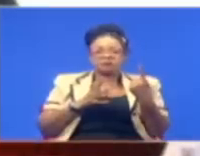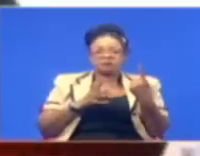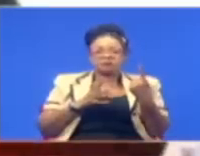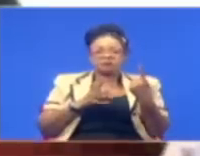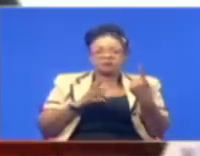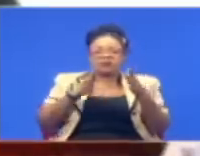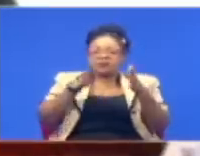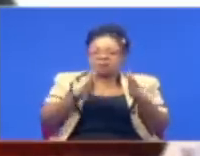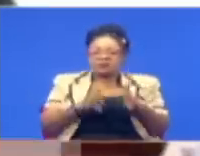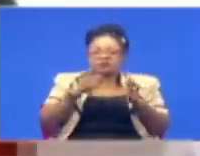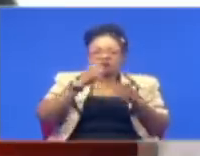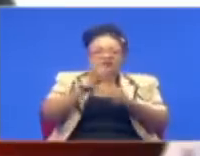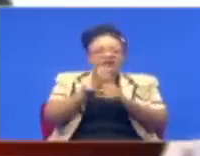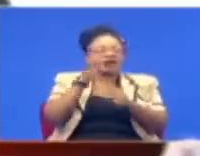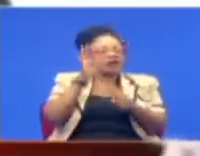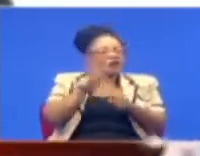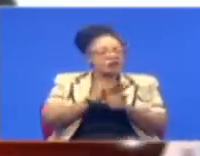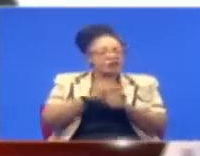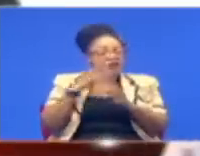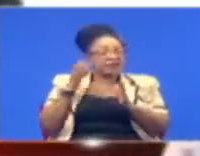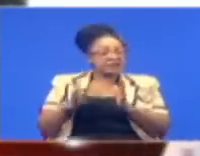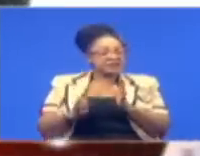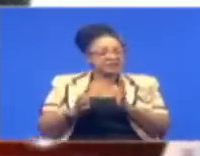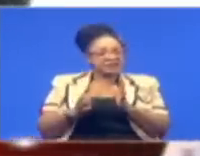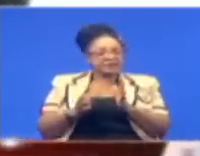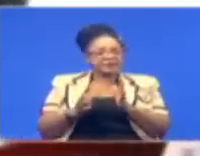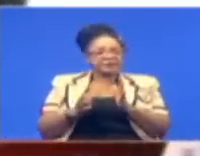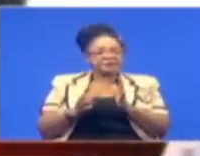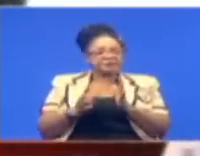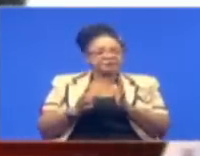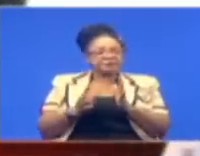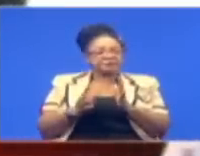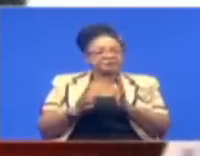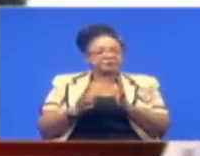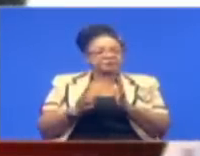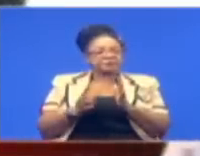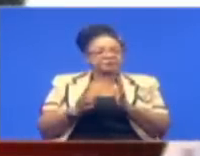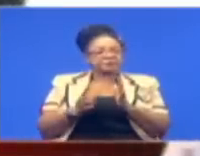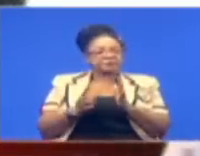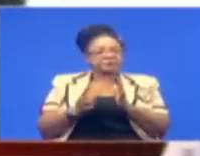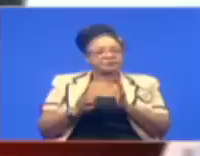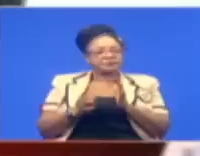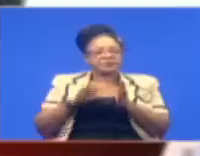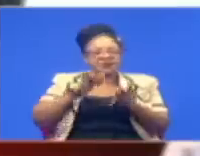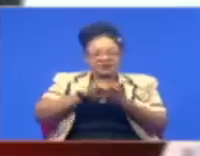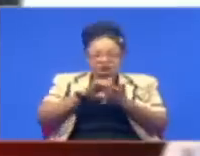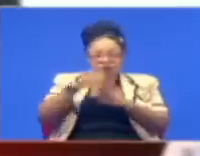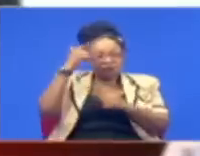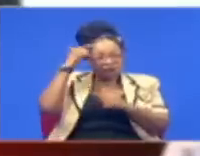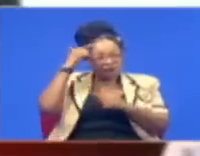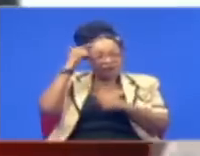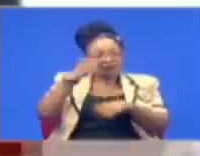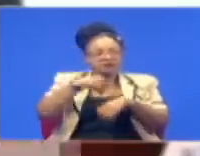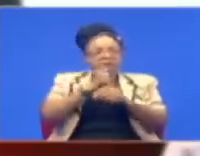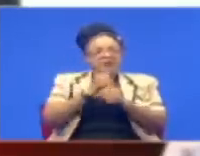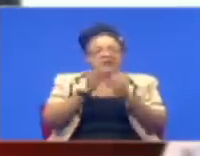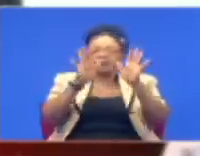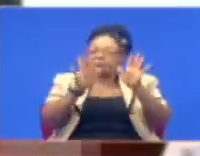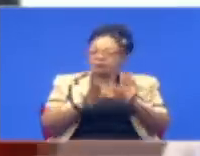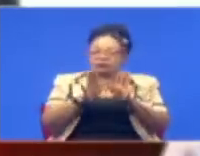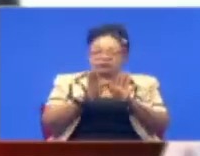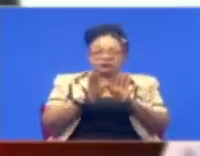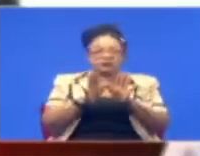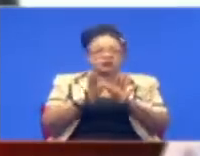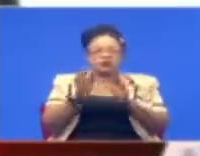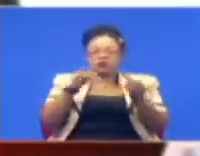person who has done a lot of ethics that you think has made an important contribution to